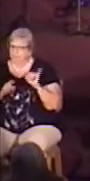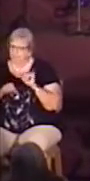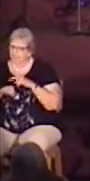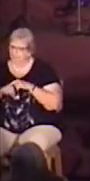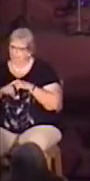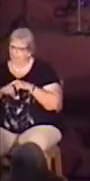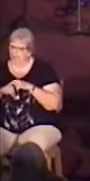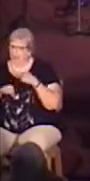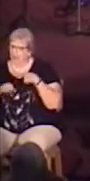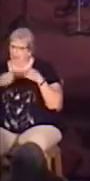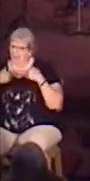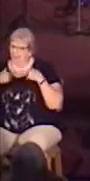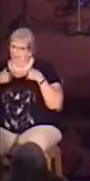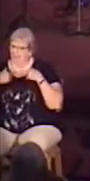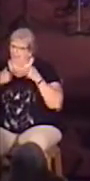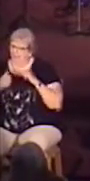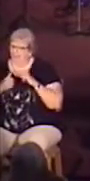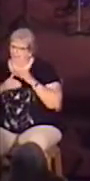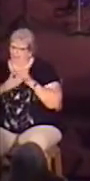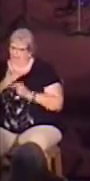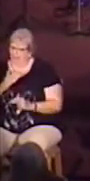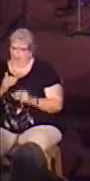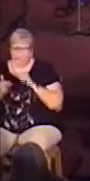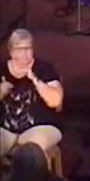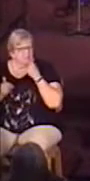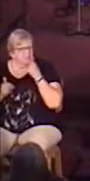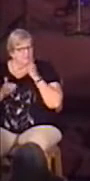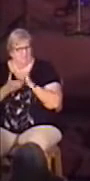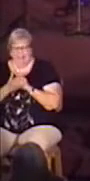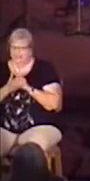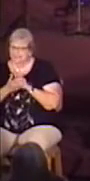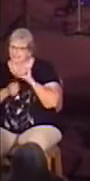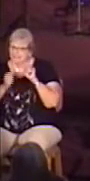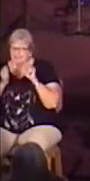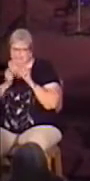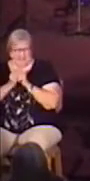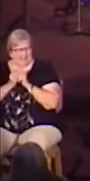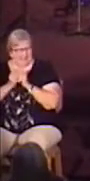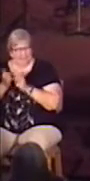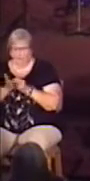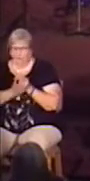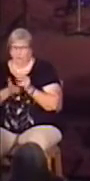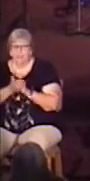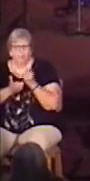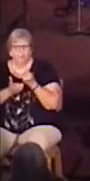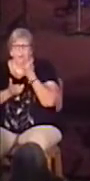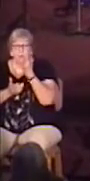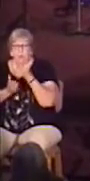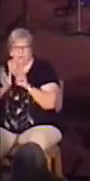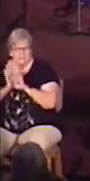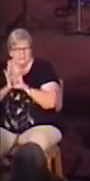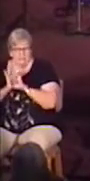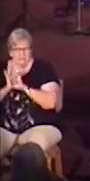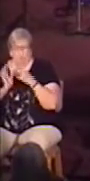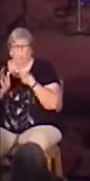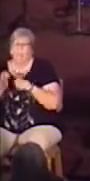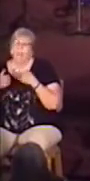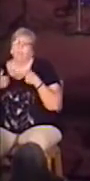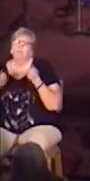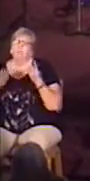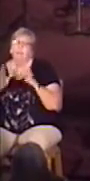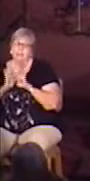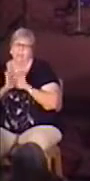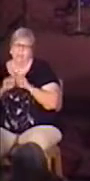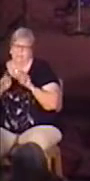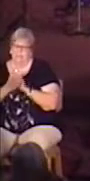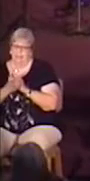I have integrity, because I'm not saying that's absolutely the truth. And so hopefully, and that's just one example, okay? We have a lot of examples like that. Some